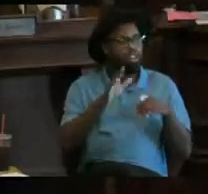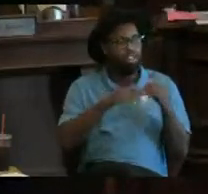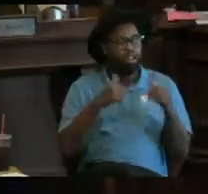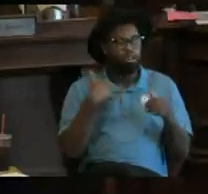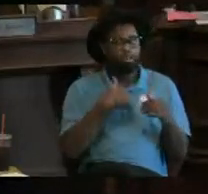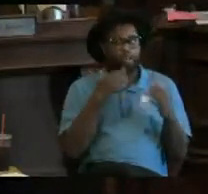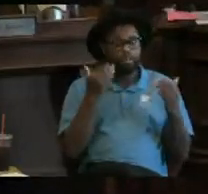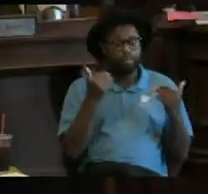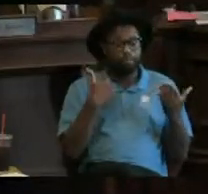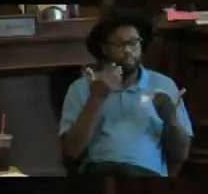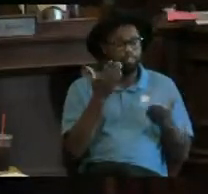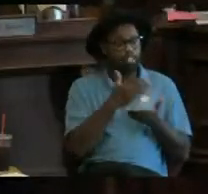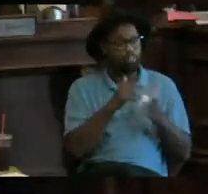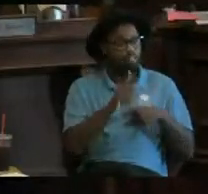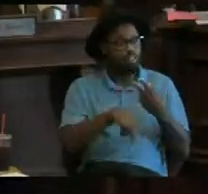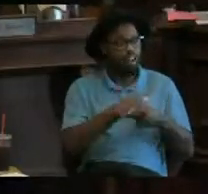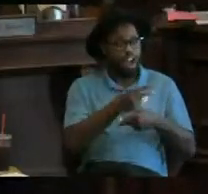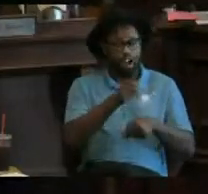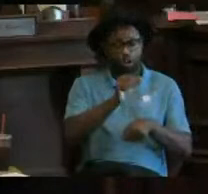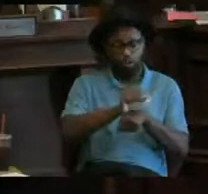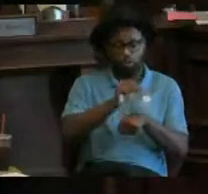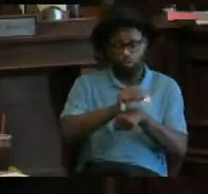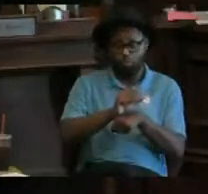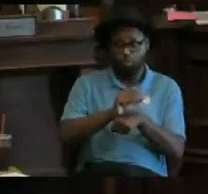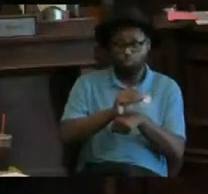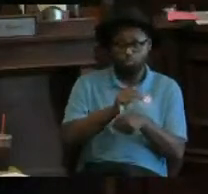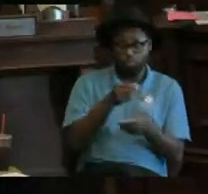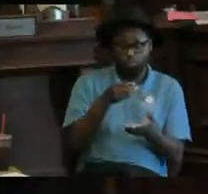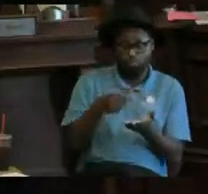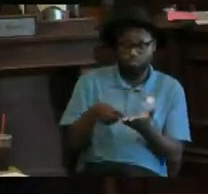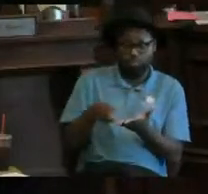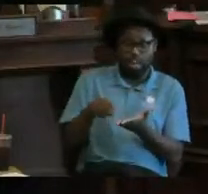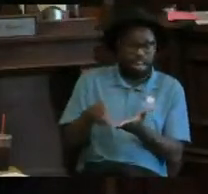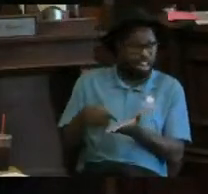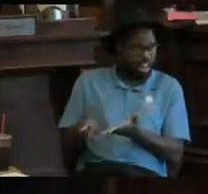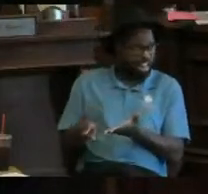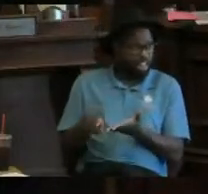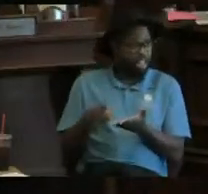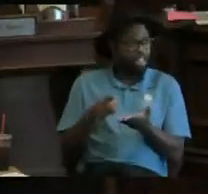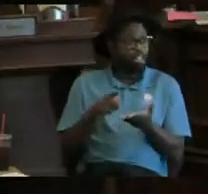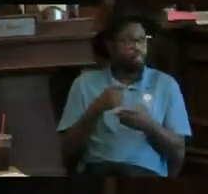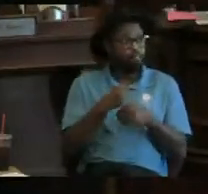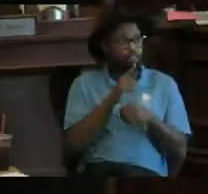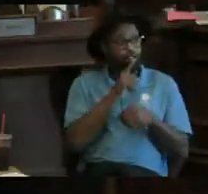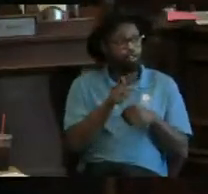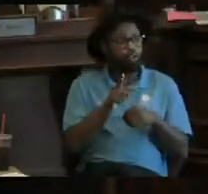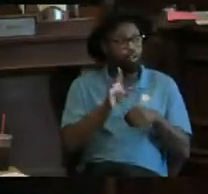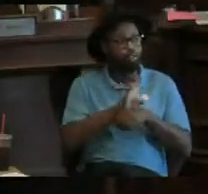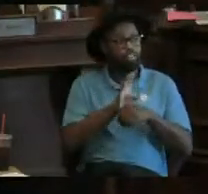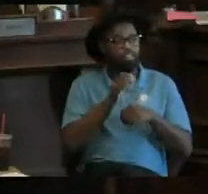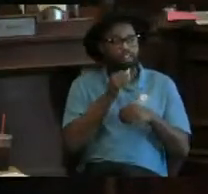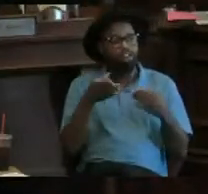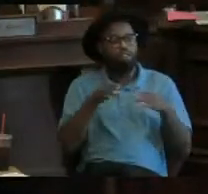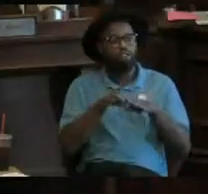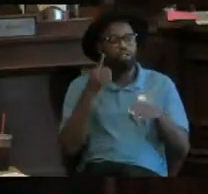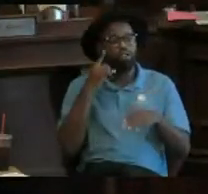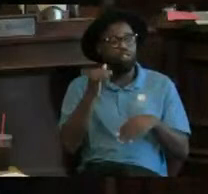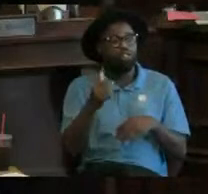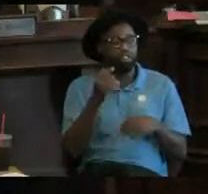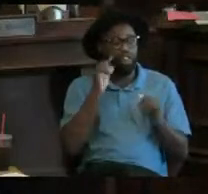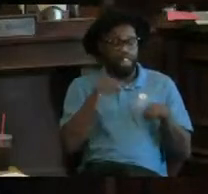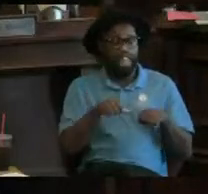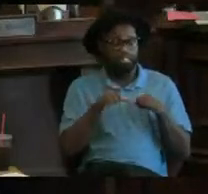we have some form of compensation to the businesses to make sure that they are not closing for good, that they are able to stay open?